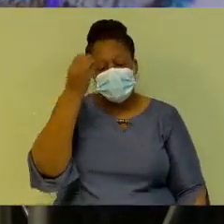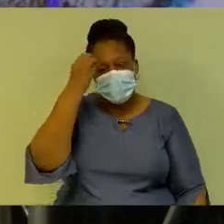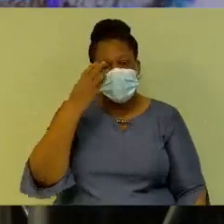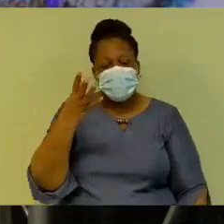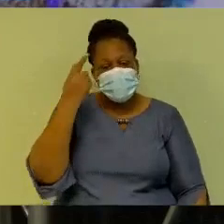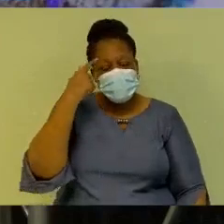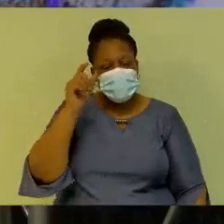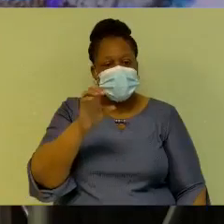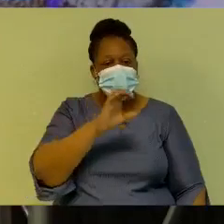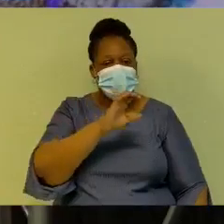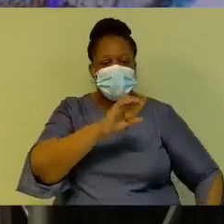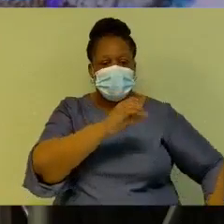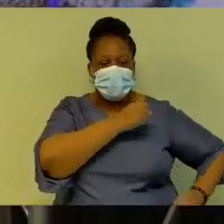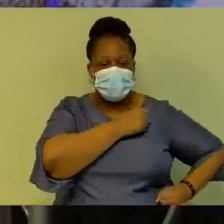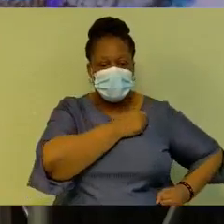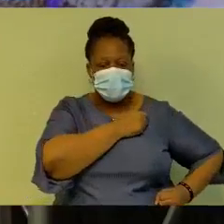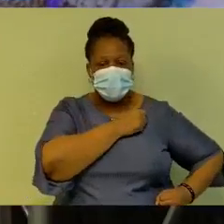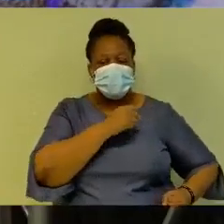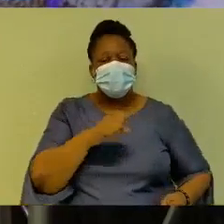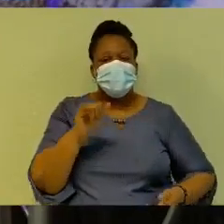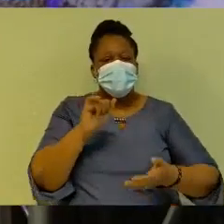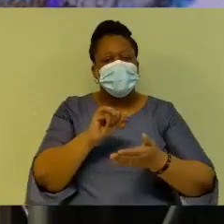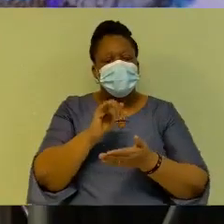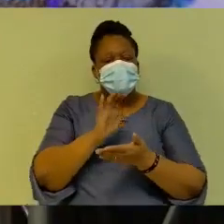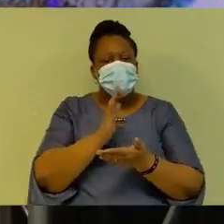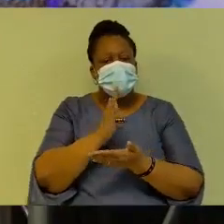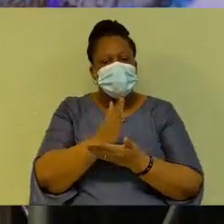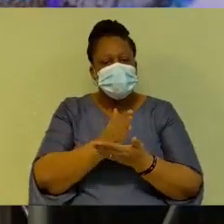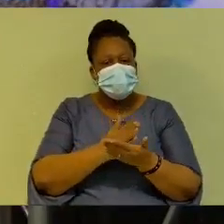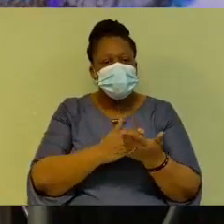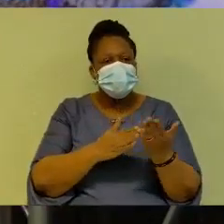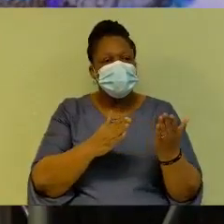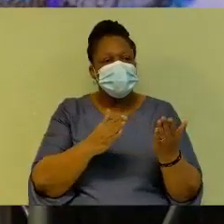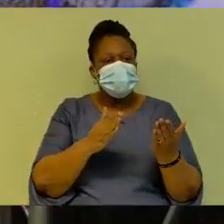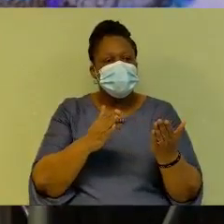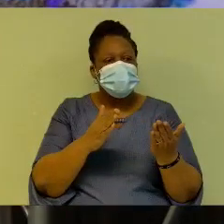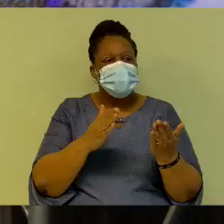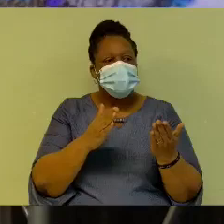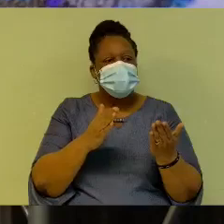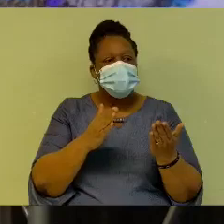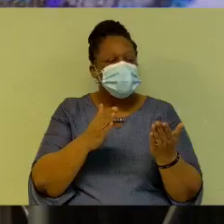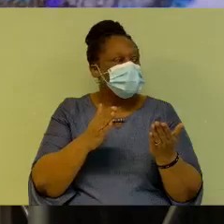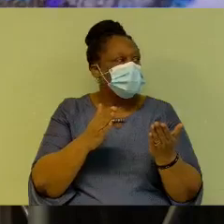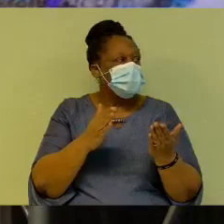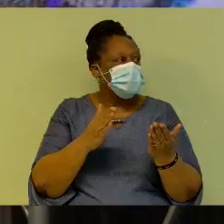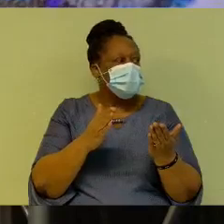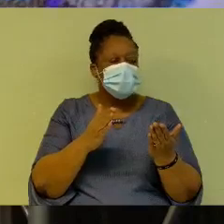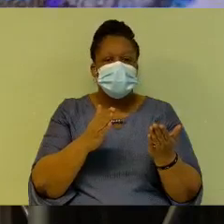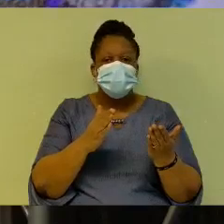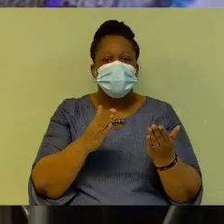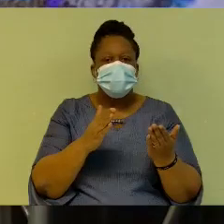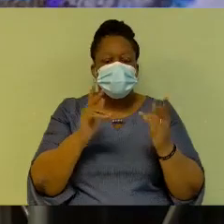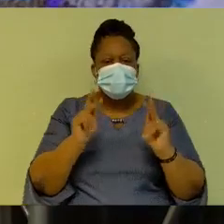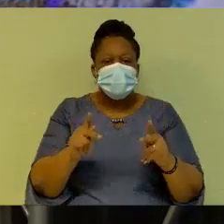It has been observed that members of the general public are increasingly wearing the camouflage face